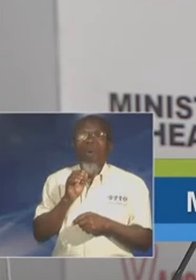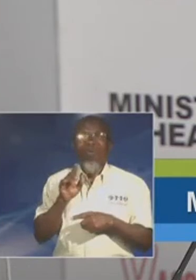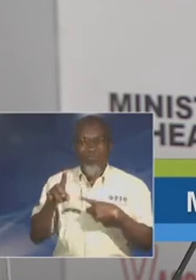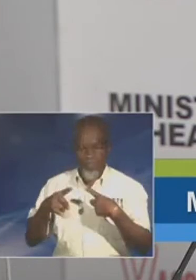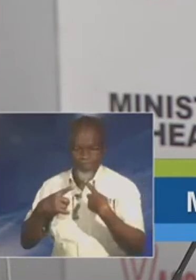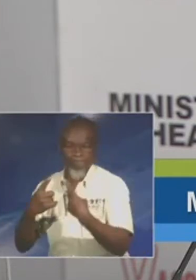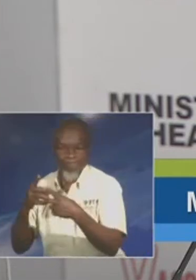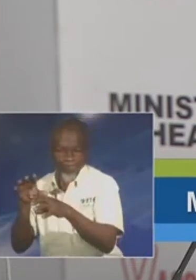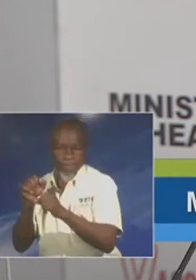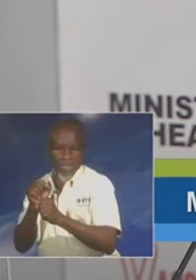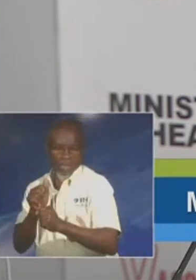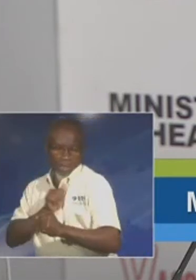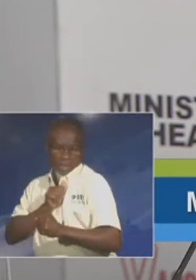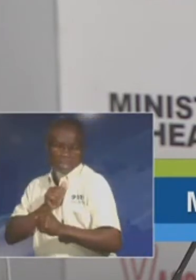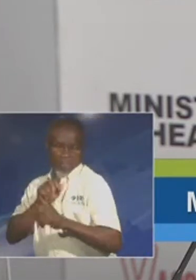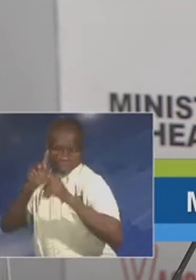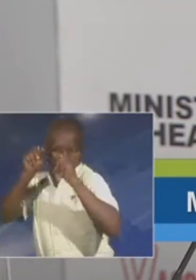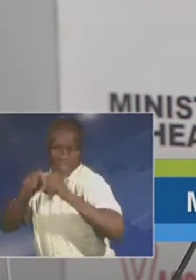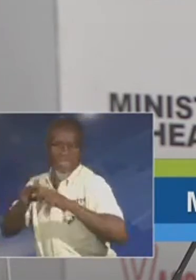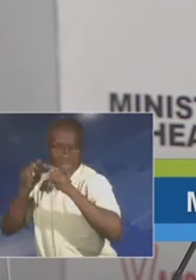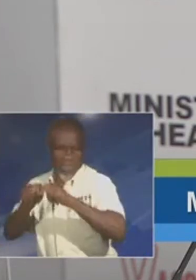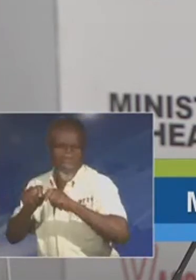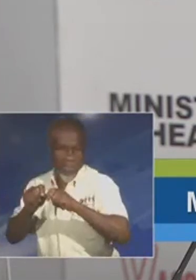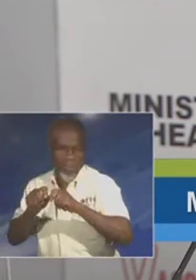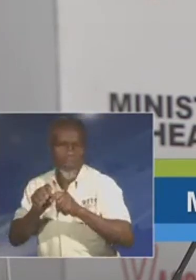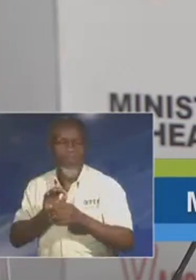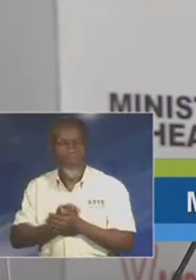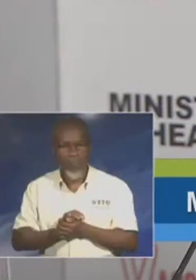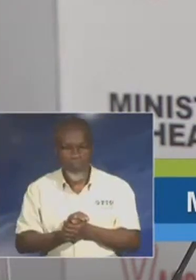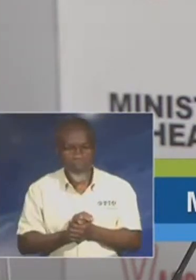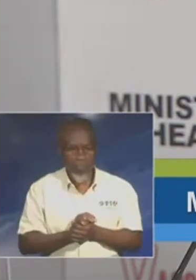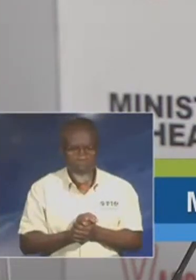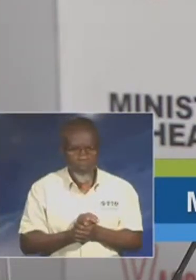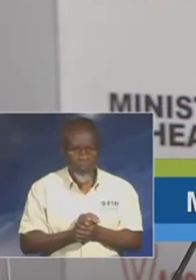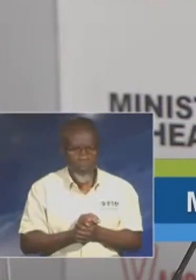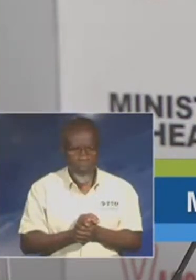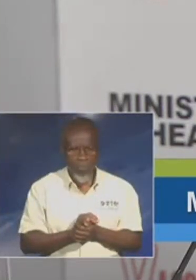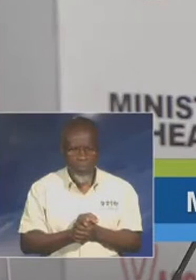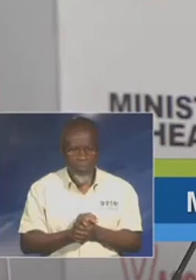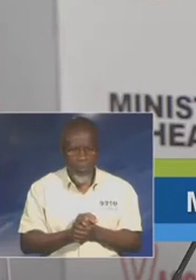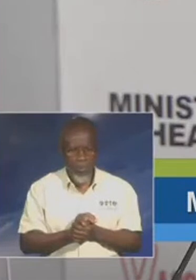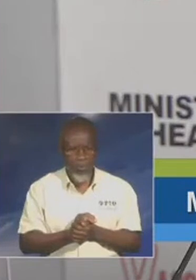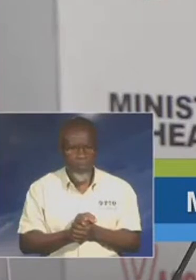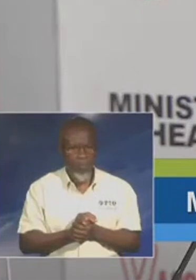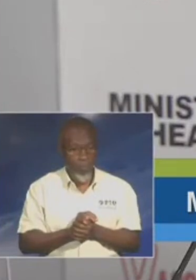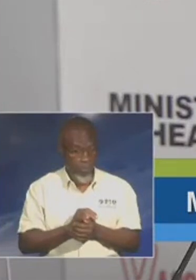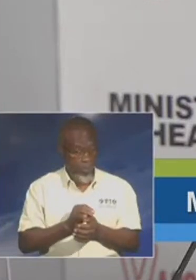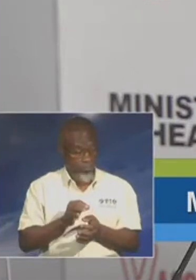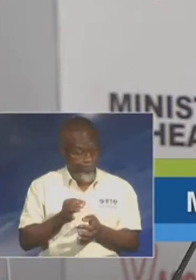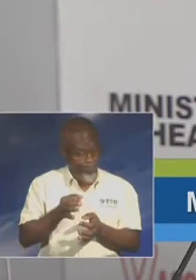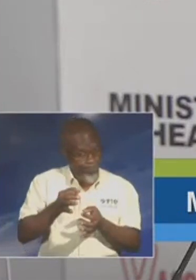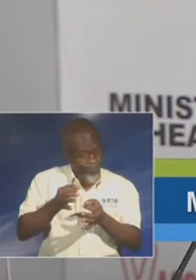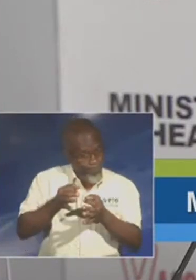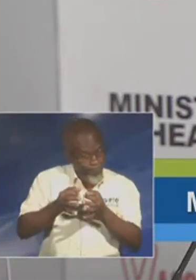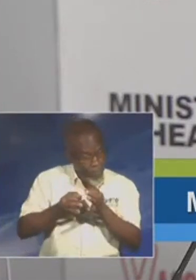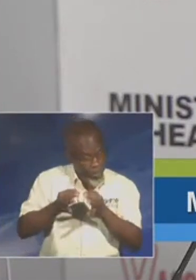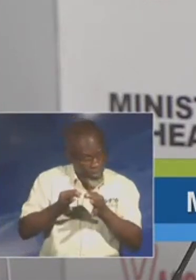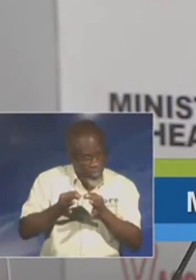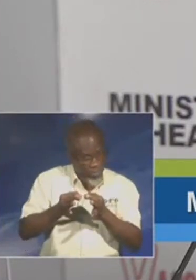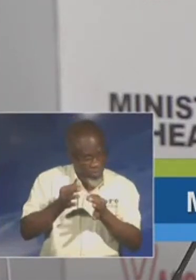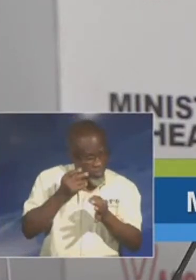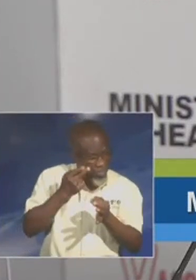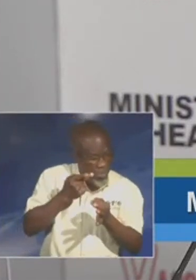Ensure that you look out for the symptoms. Dr. Paul would have given the at-home advice, and if you are deteriorating